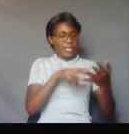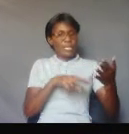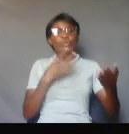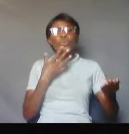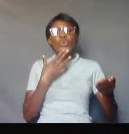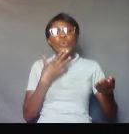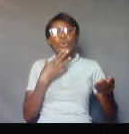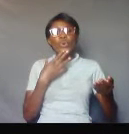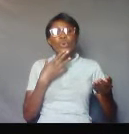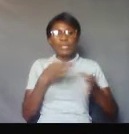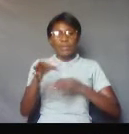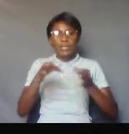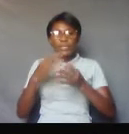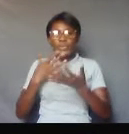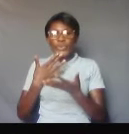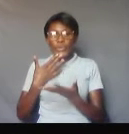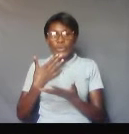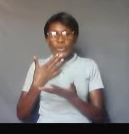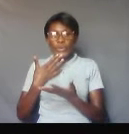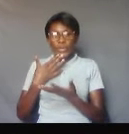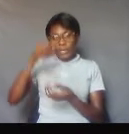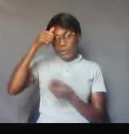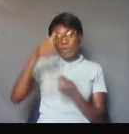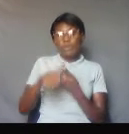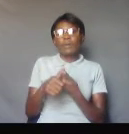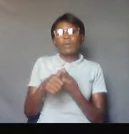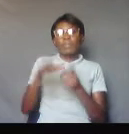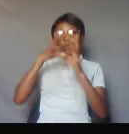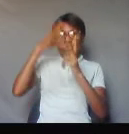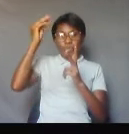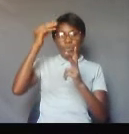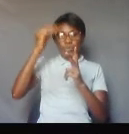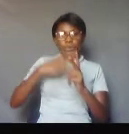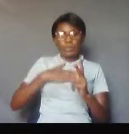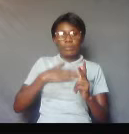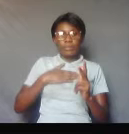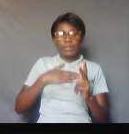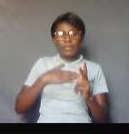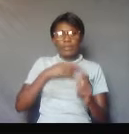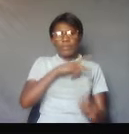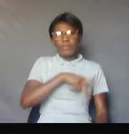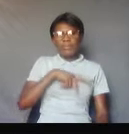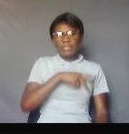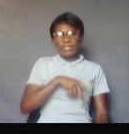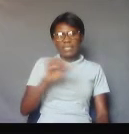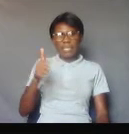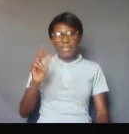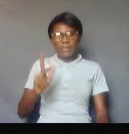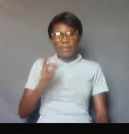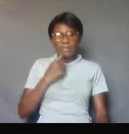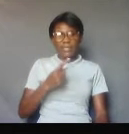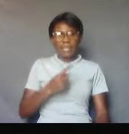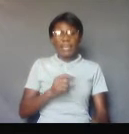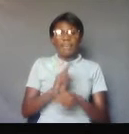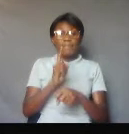my professors always said, you come to the Bible with a certain spectacle, right? Your spectacles determine what you see.